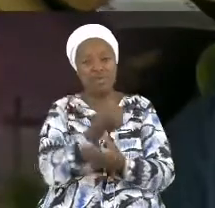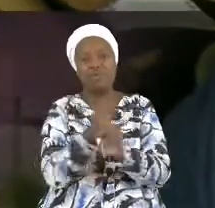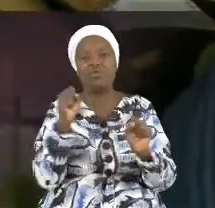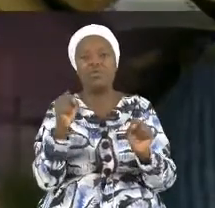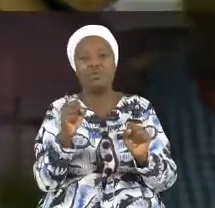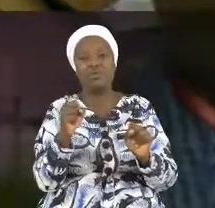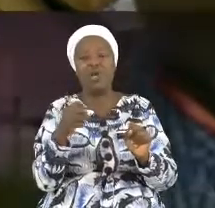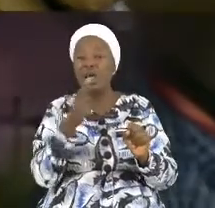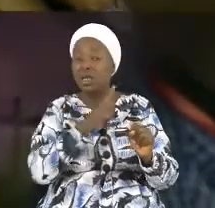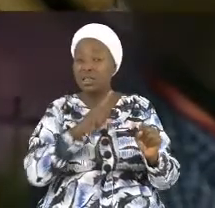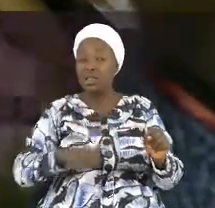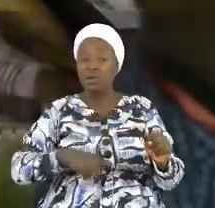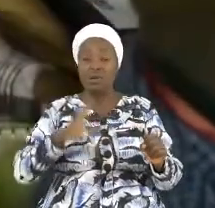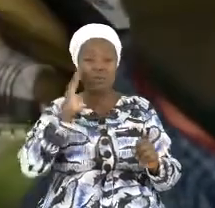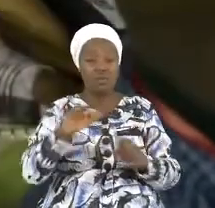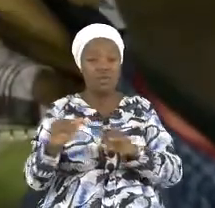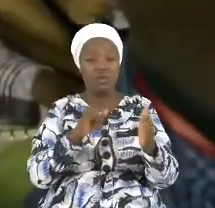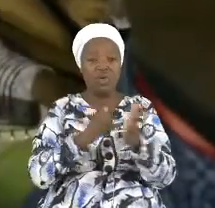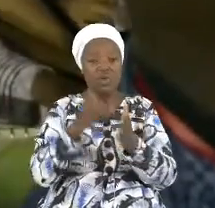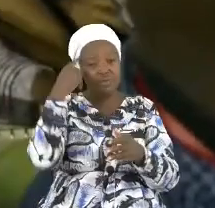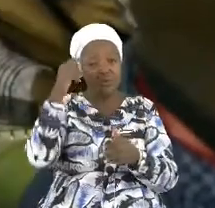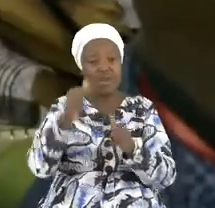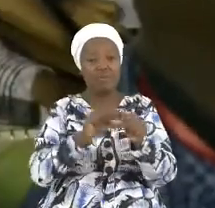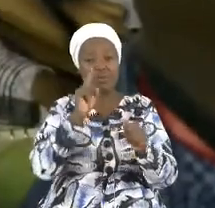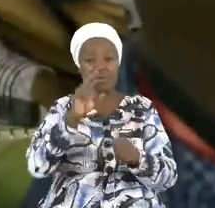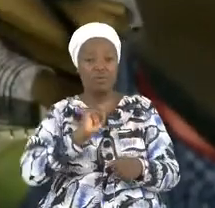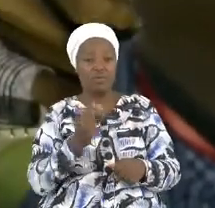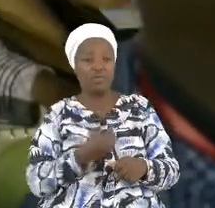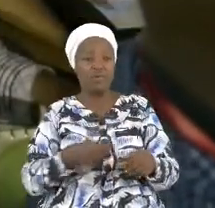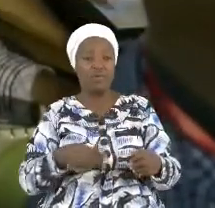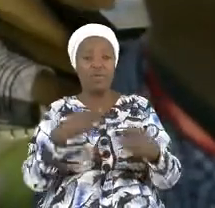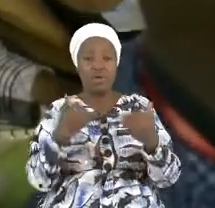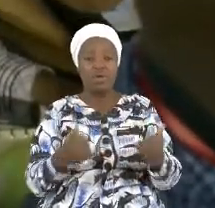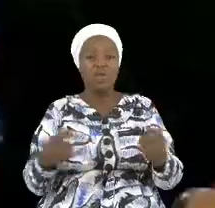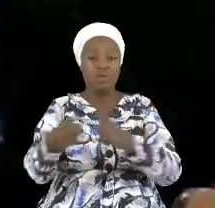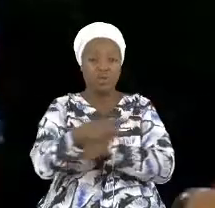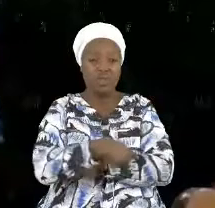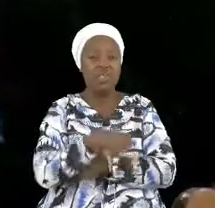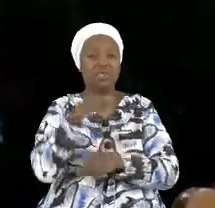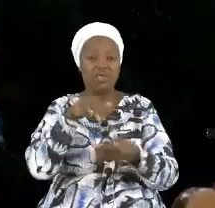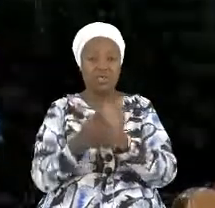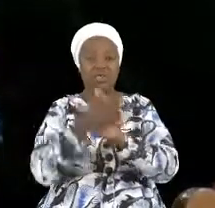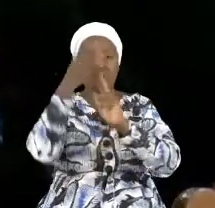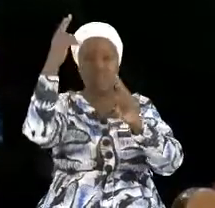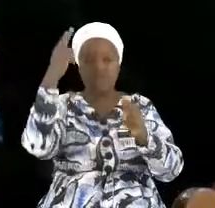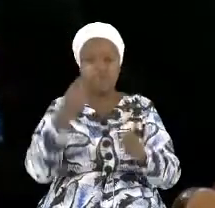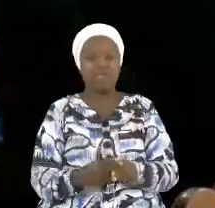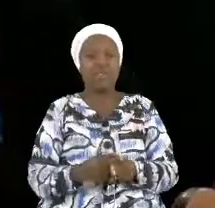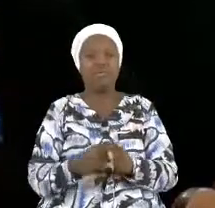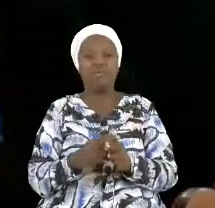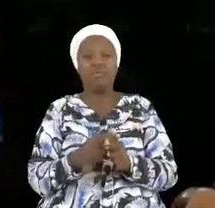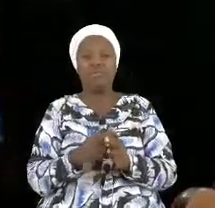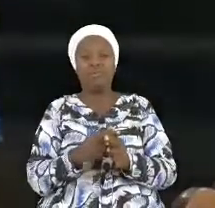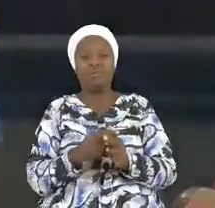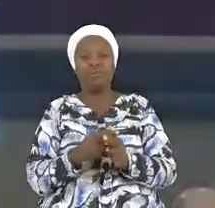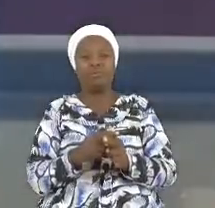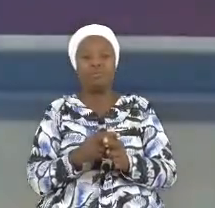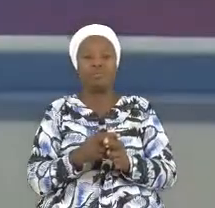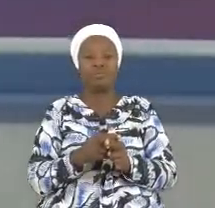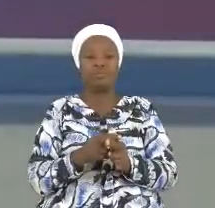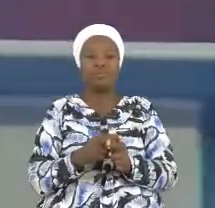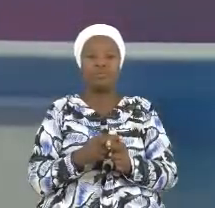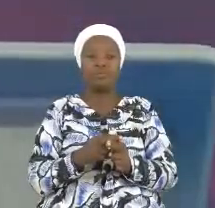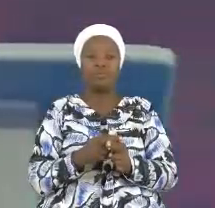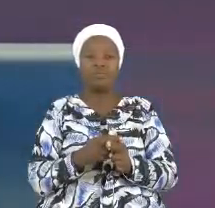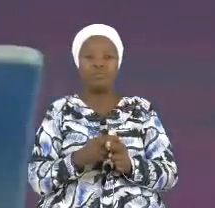the Lord, the God of heaven, will do it for all of us in Jesus' name. He